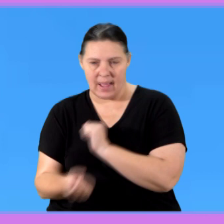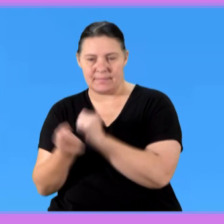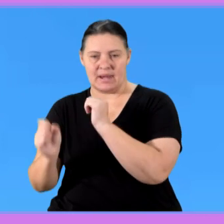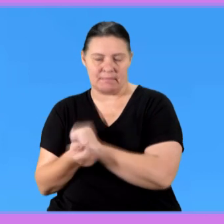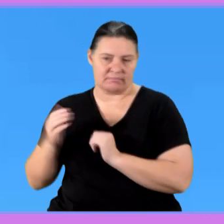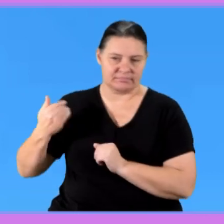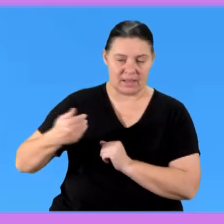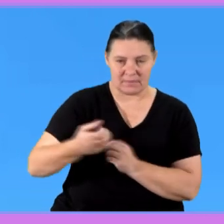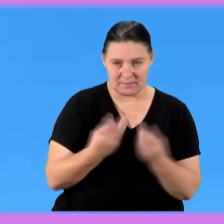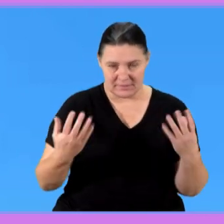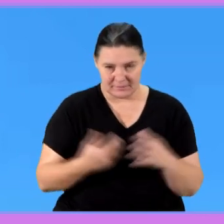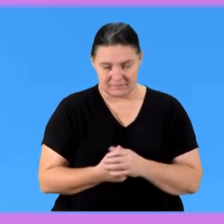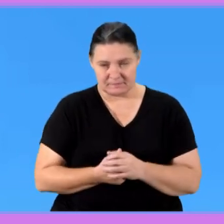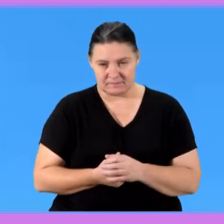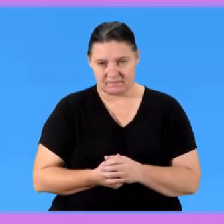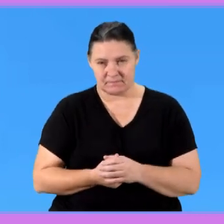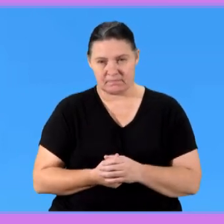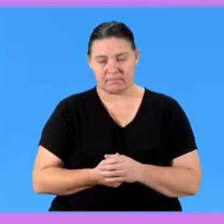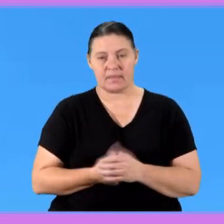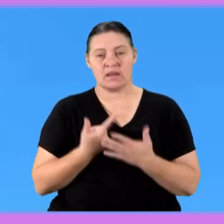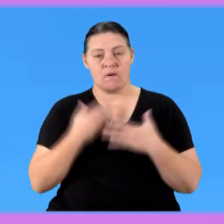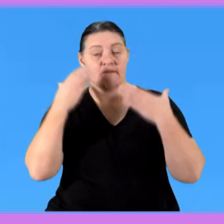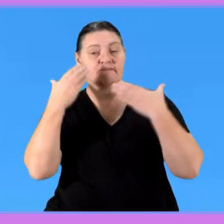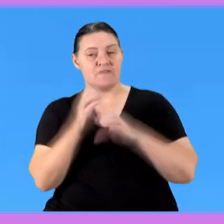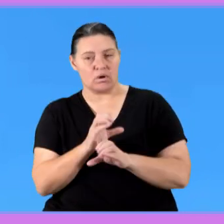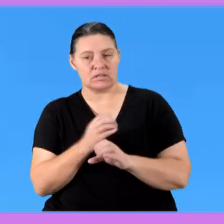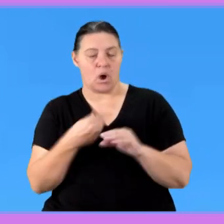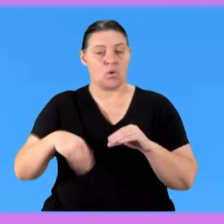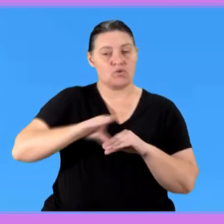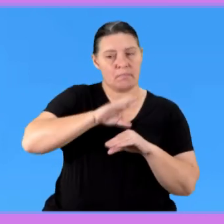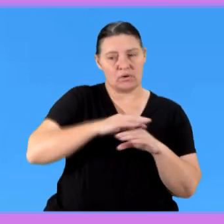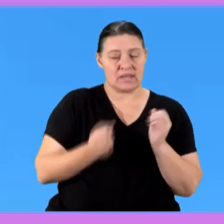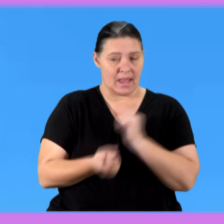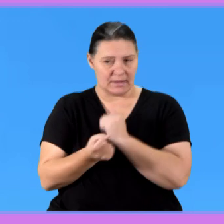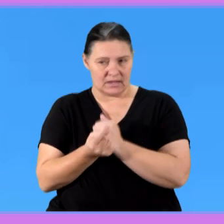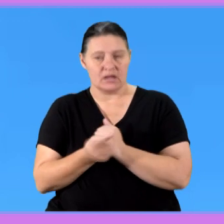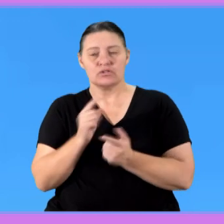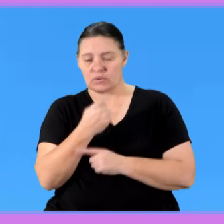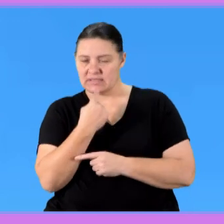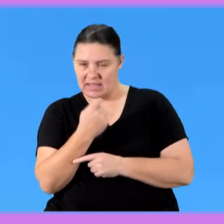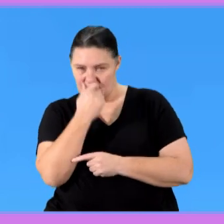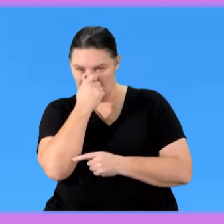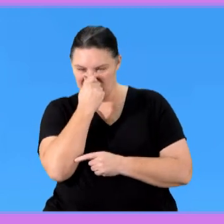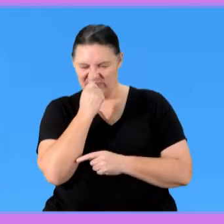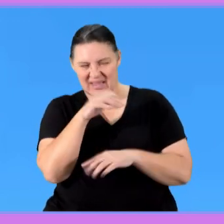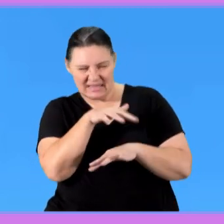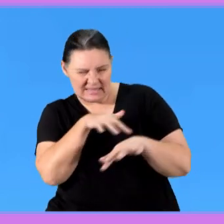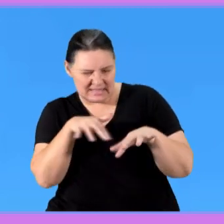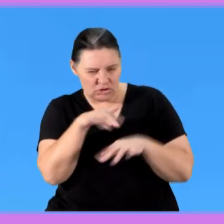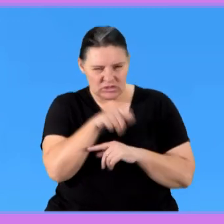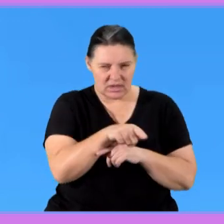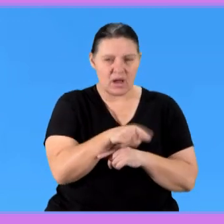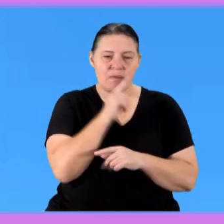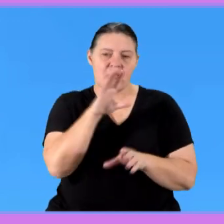has occurred. Then we focused on compound events, where we indicated that it is a